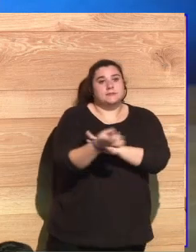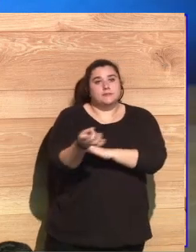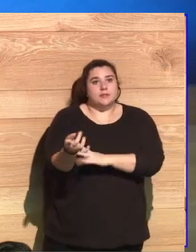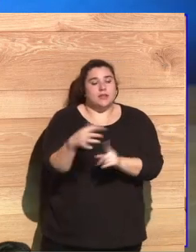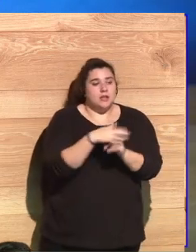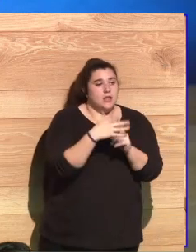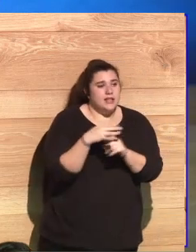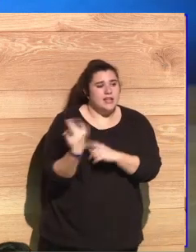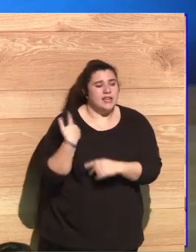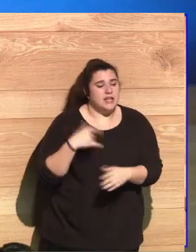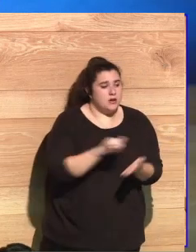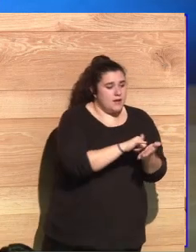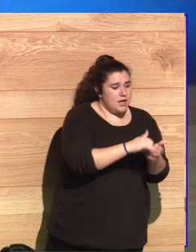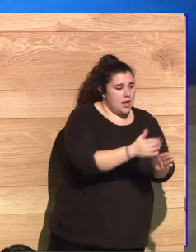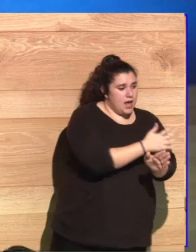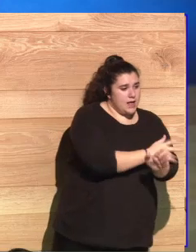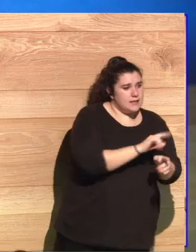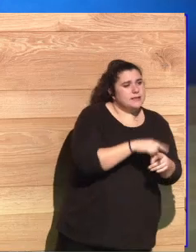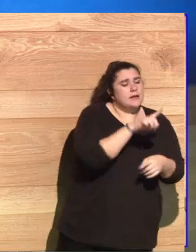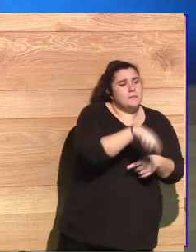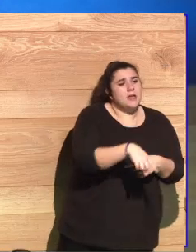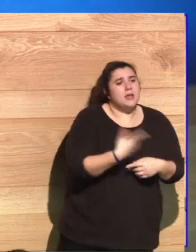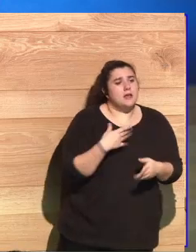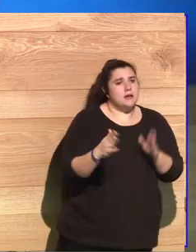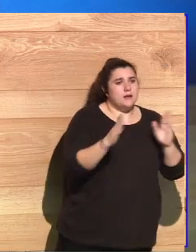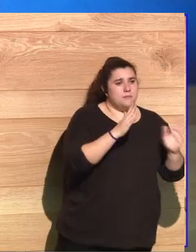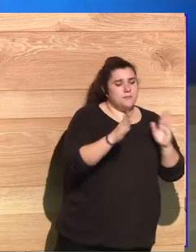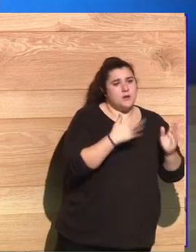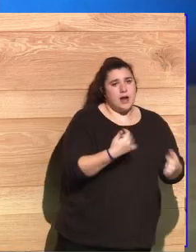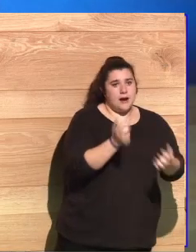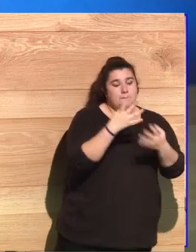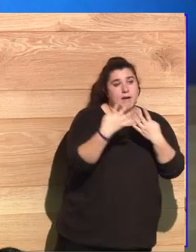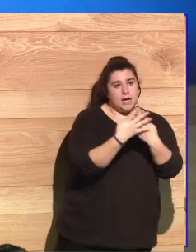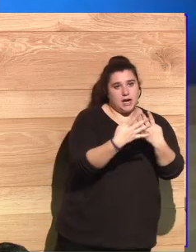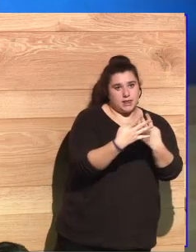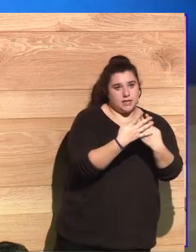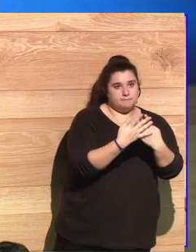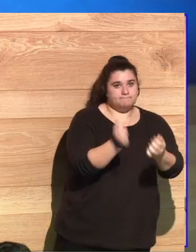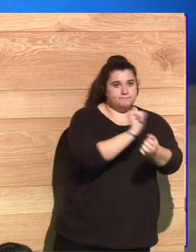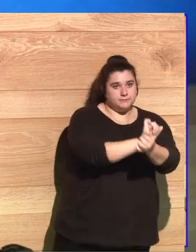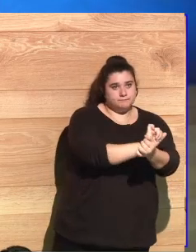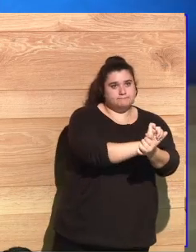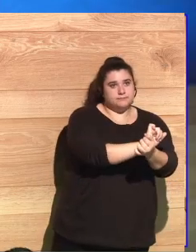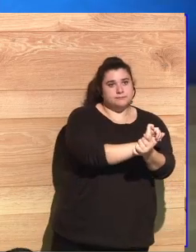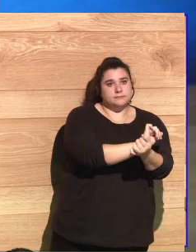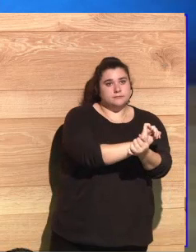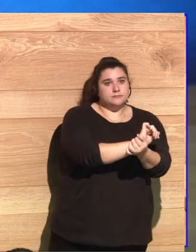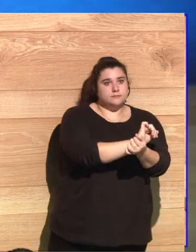facts led to, well, before you left New York, there's another episode. There's a time you spent in prison.